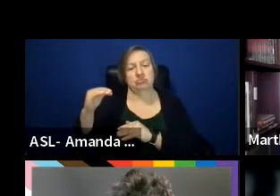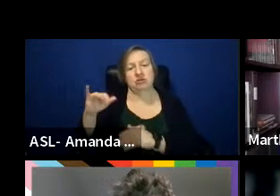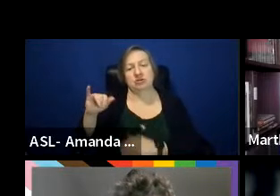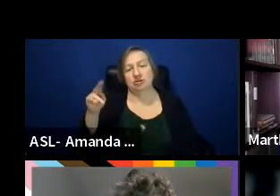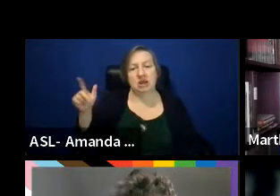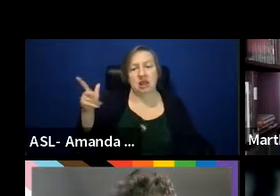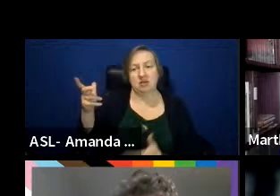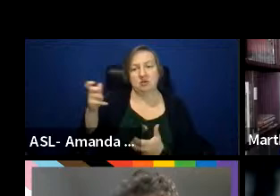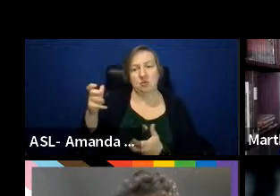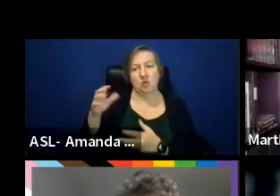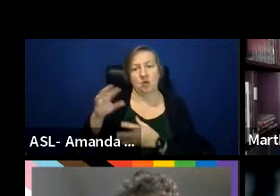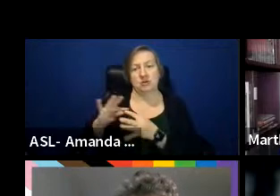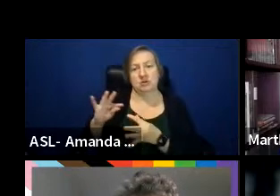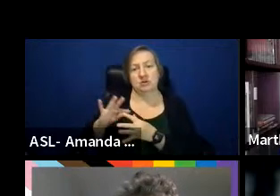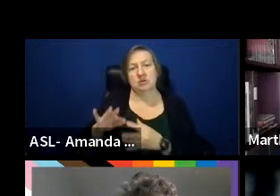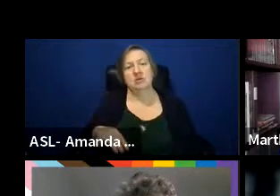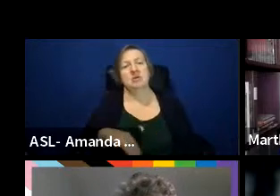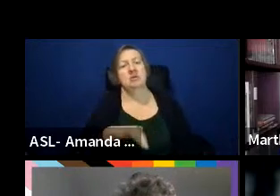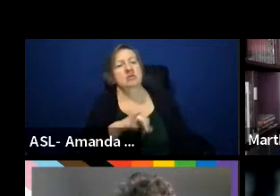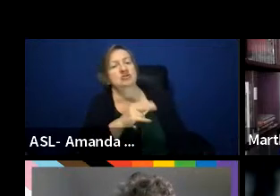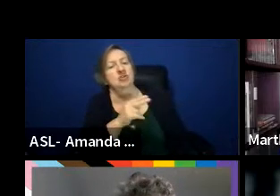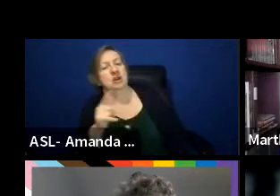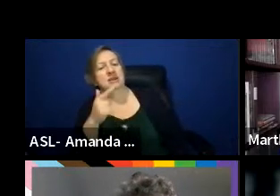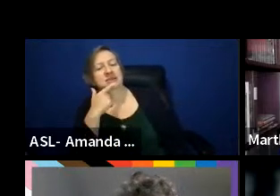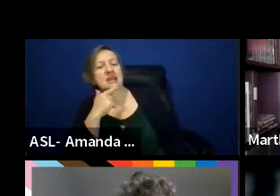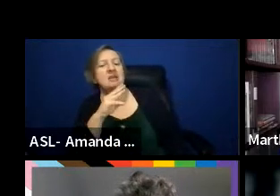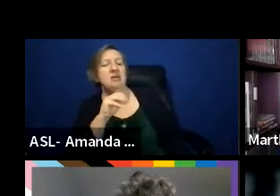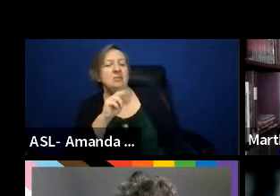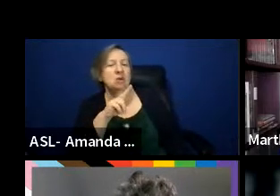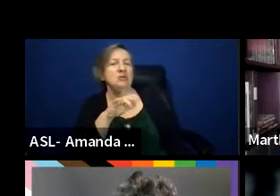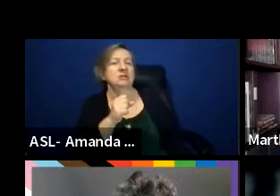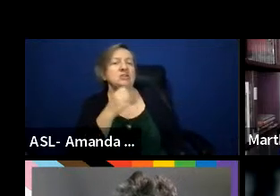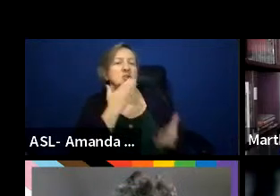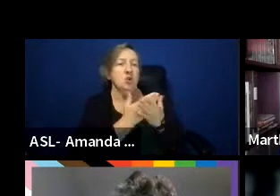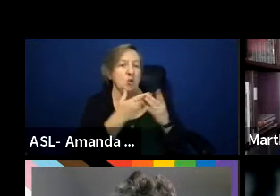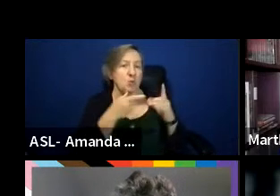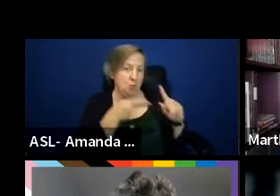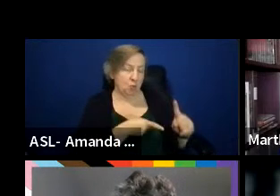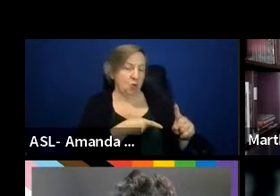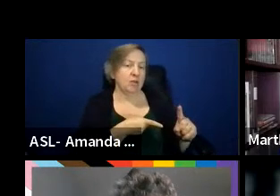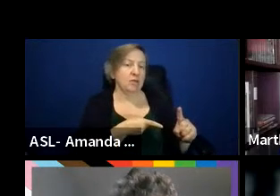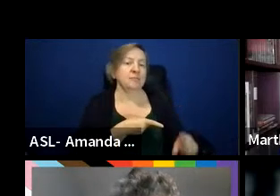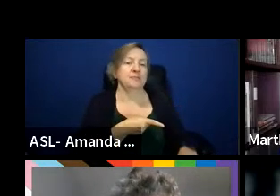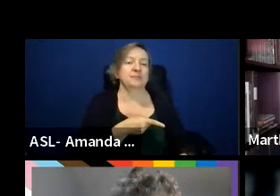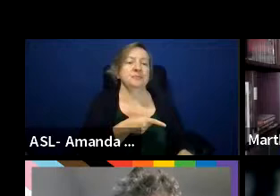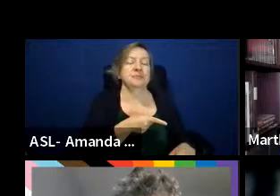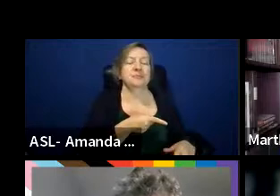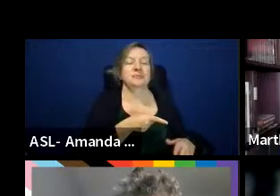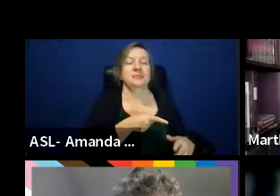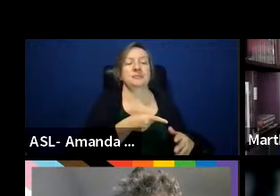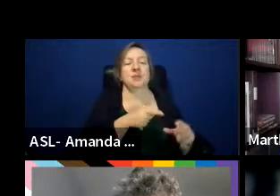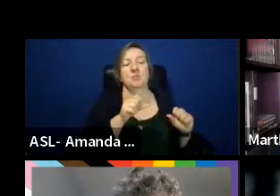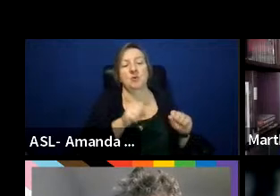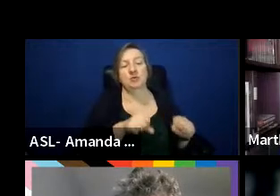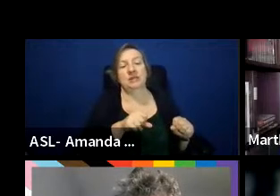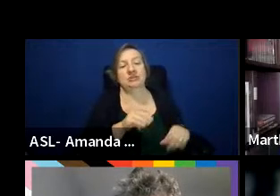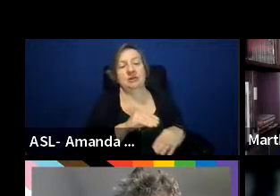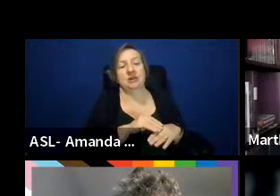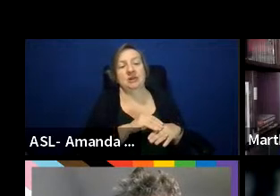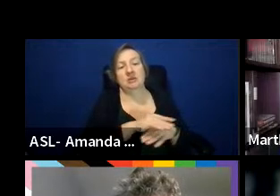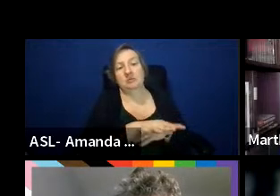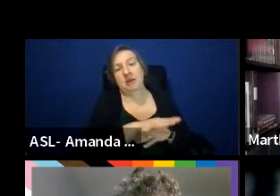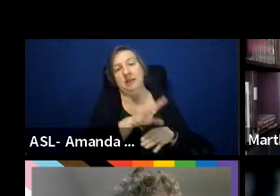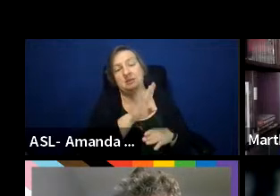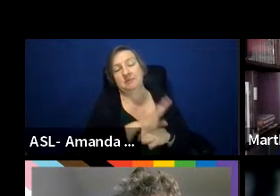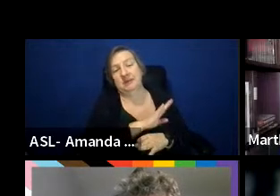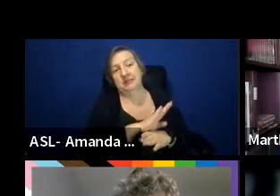add to that? And Marcus, I think you raised a good point, which is how the potentially impacted businesses,